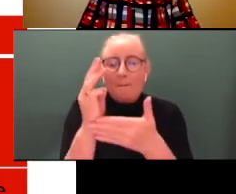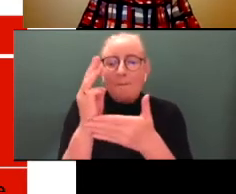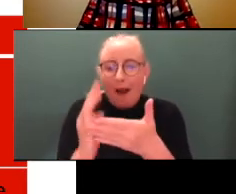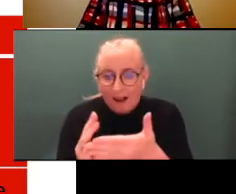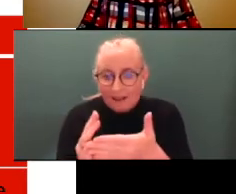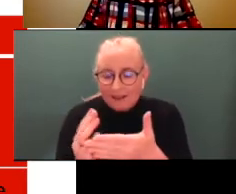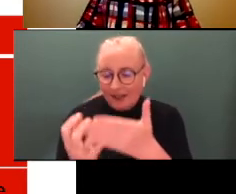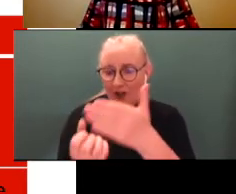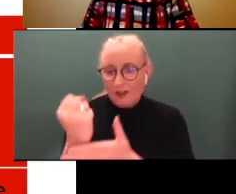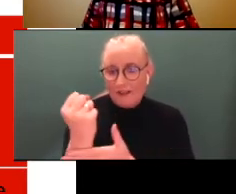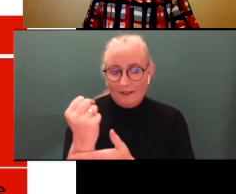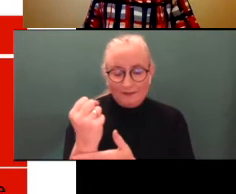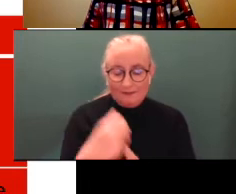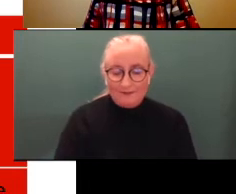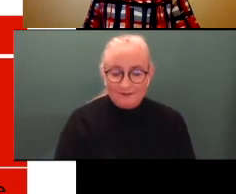achieved.